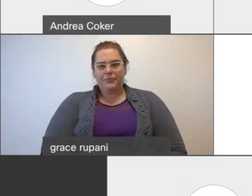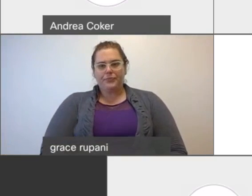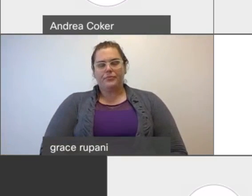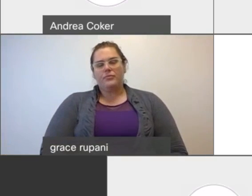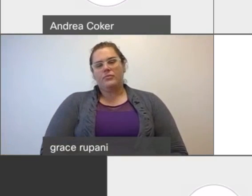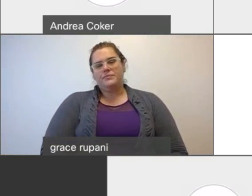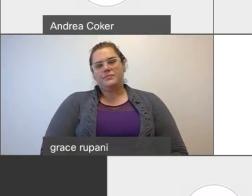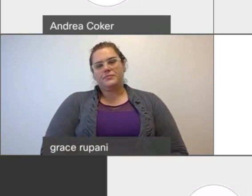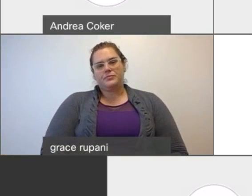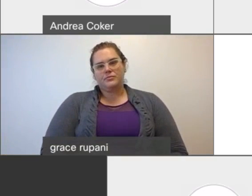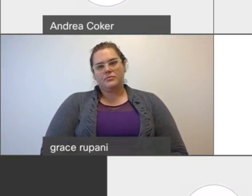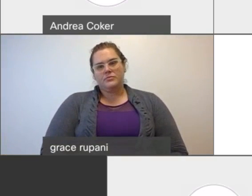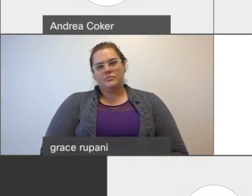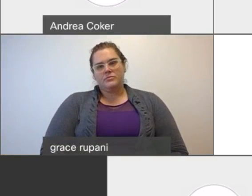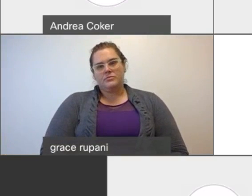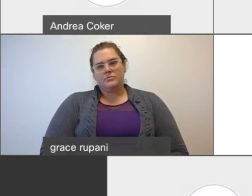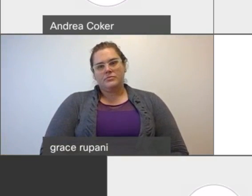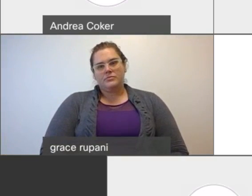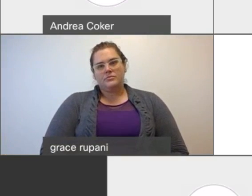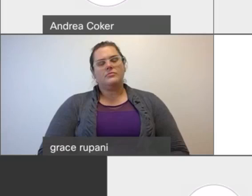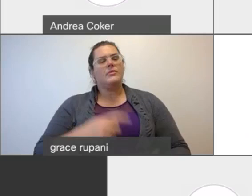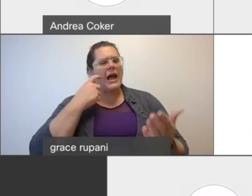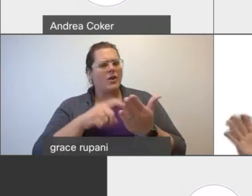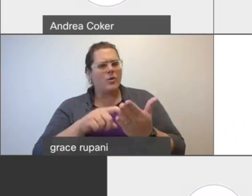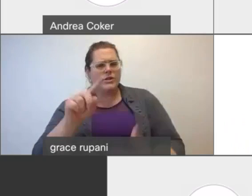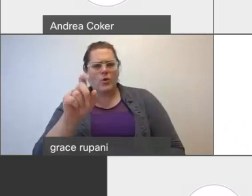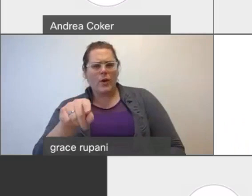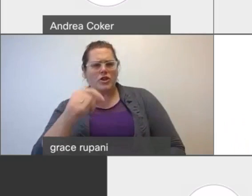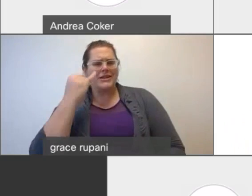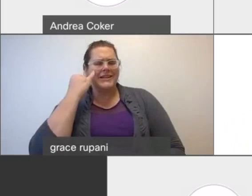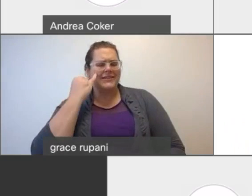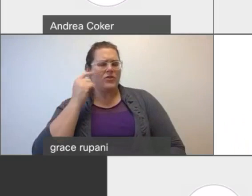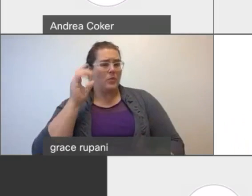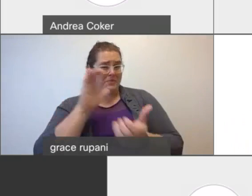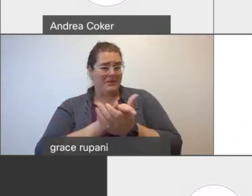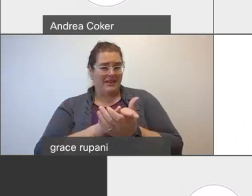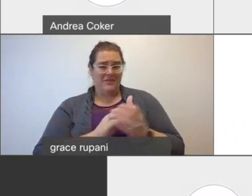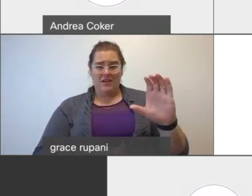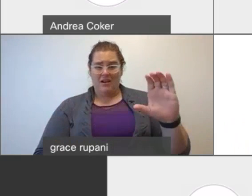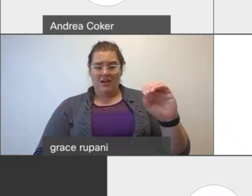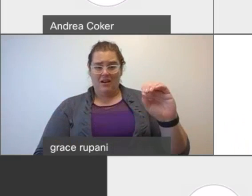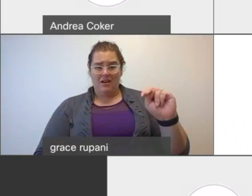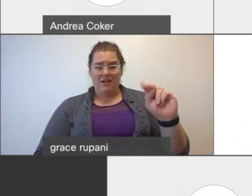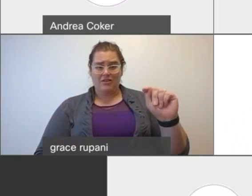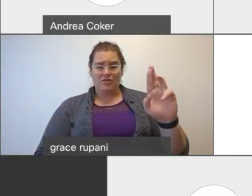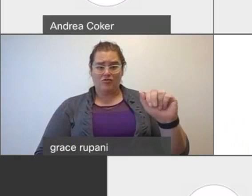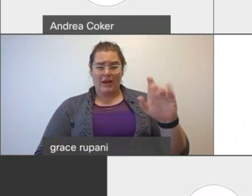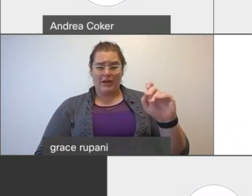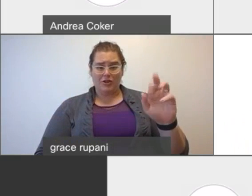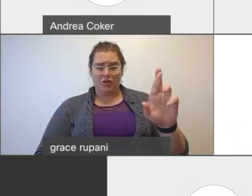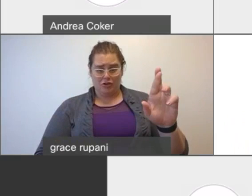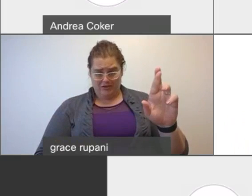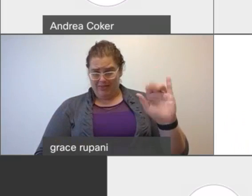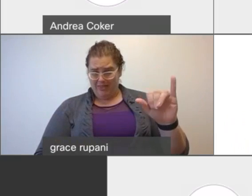I see the question about whether we believe contractor applies. I assume that came after my very long explanation